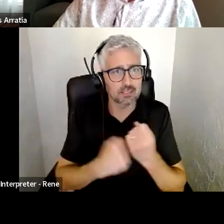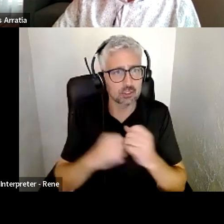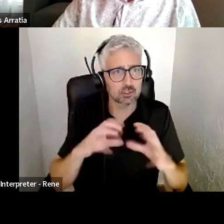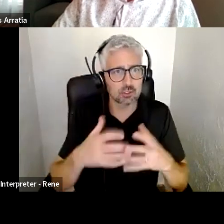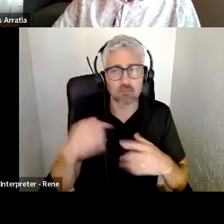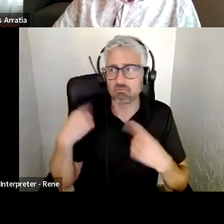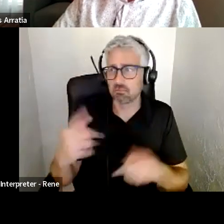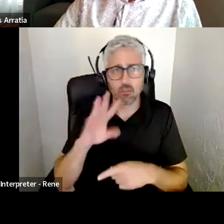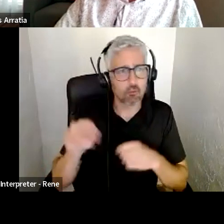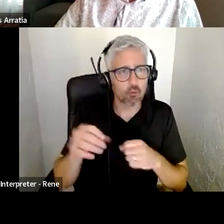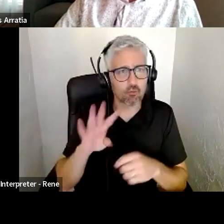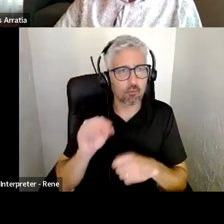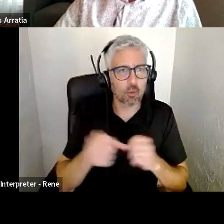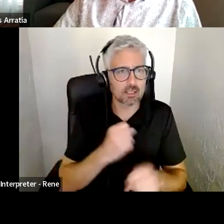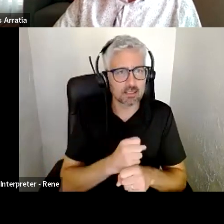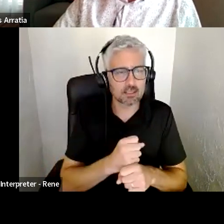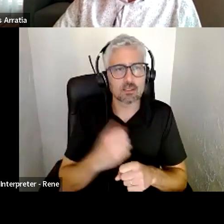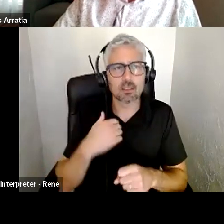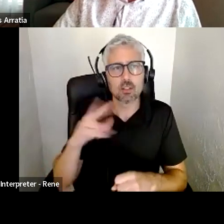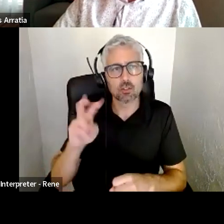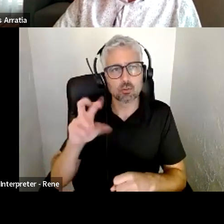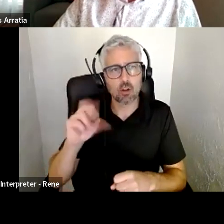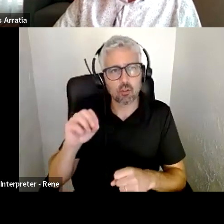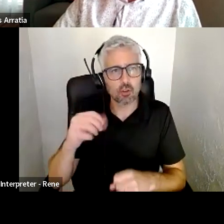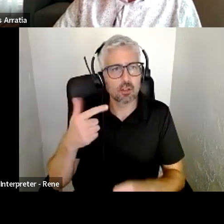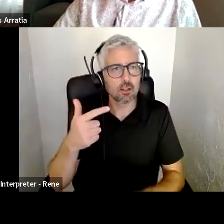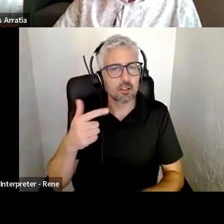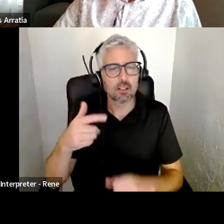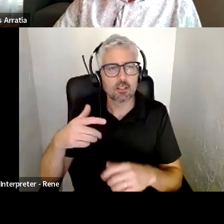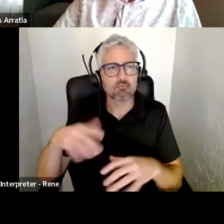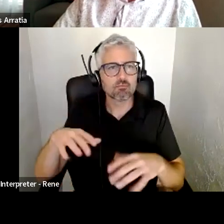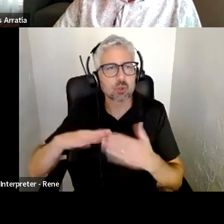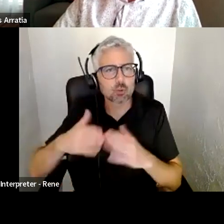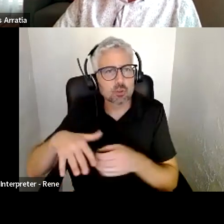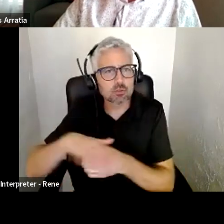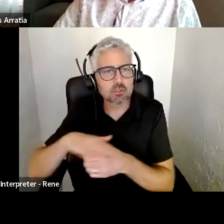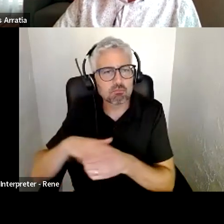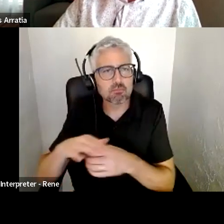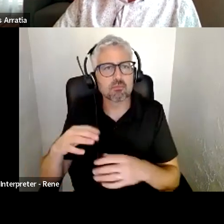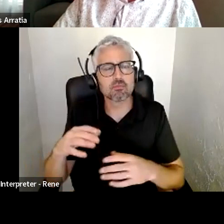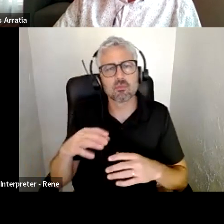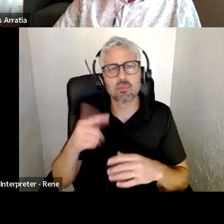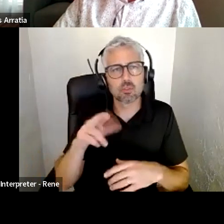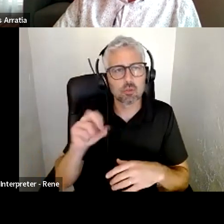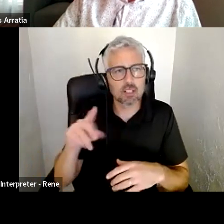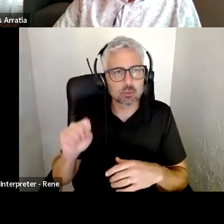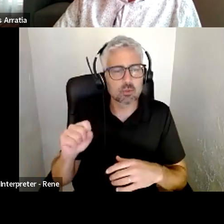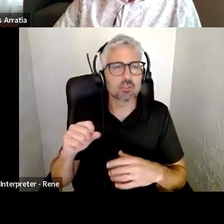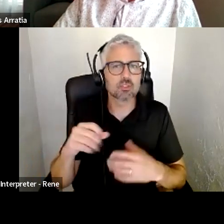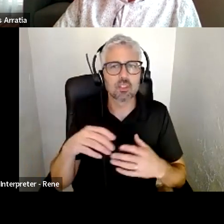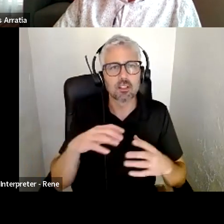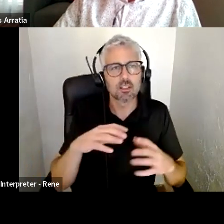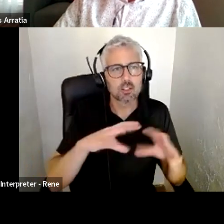years with about 230 grassroots chapters and student clubs throughout the United States and a number of